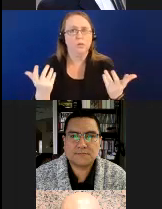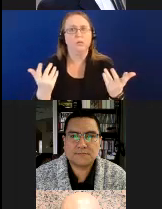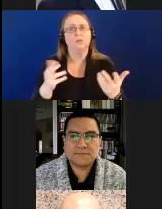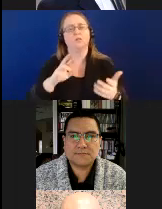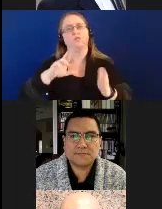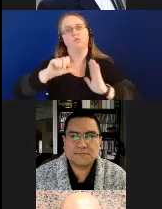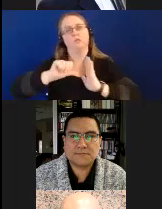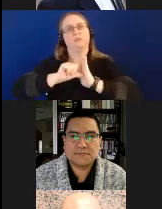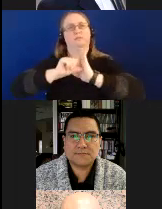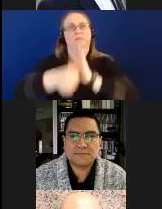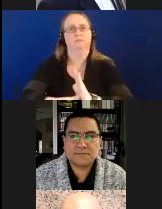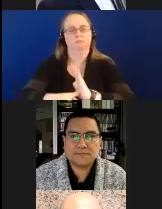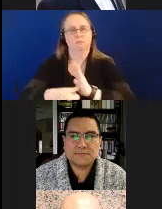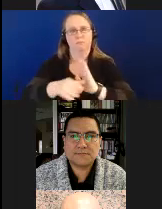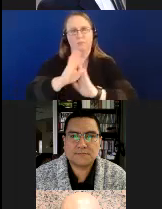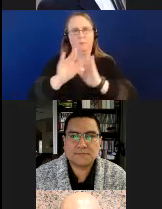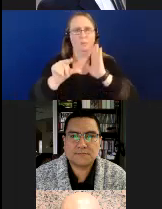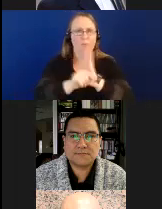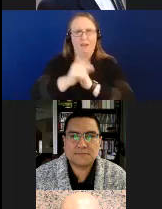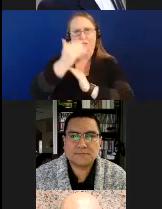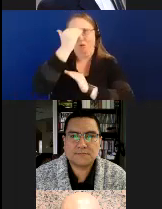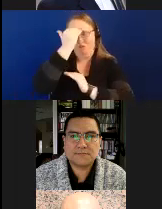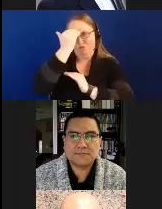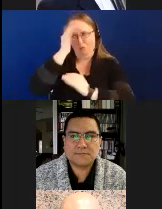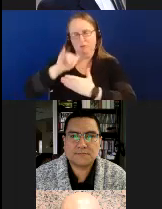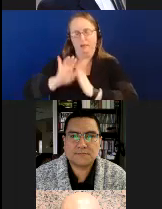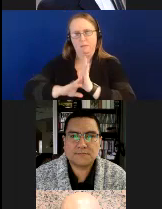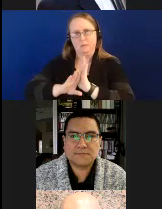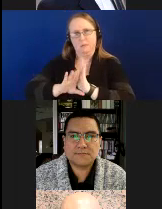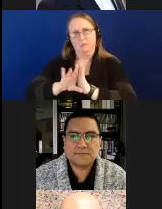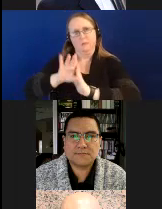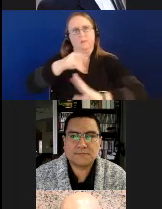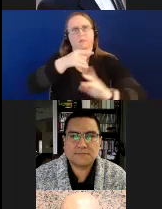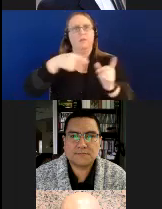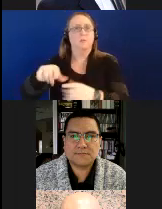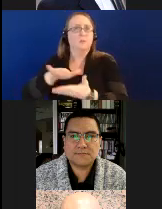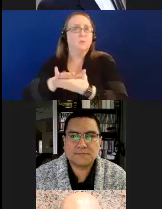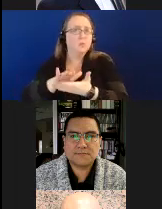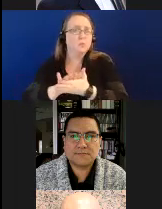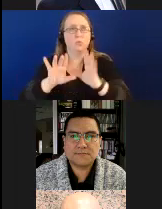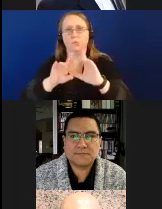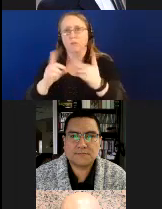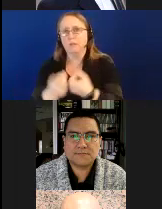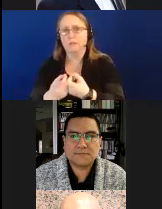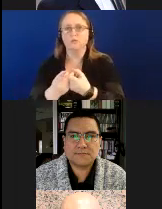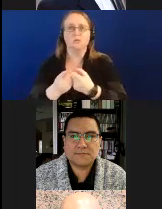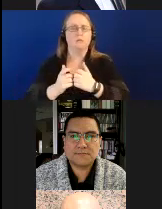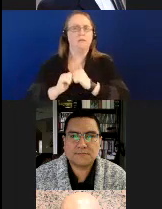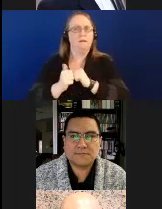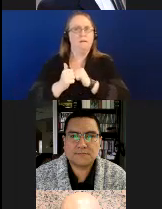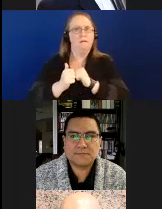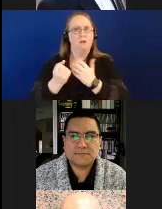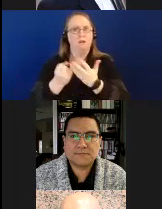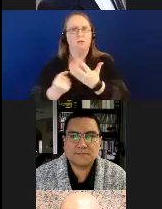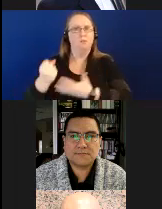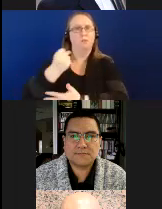reinforce the background knowledge building that's happening in schools and in districts by